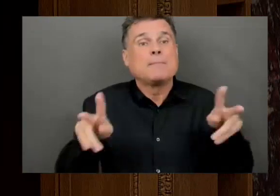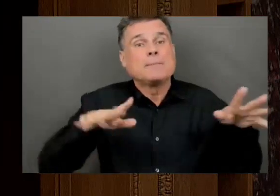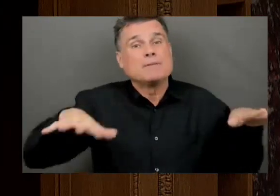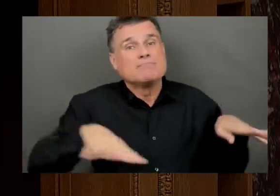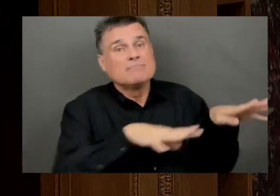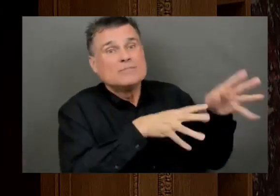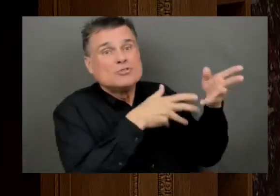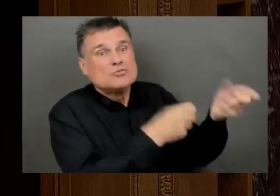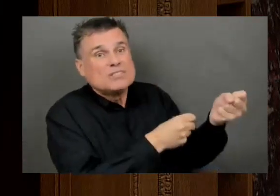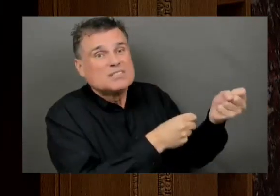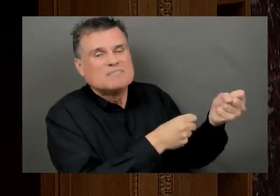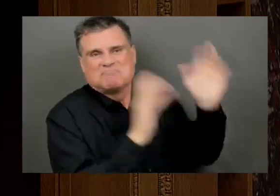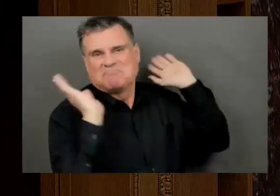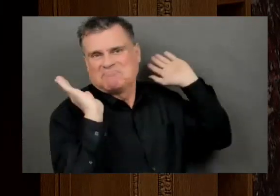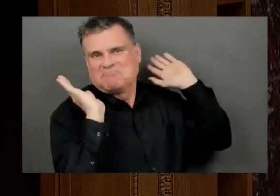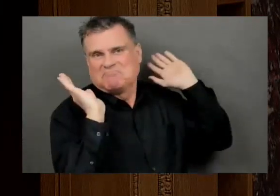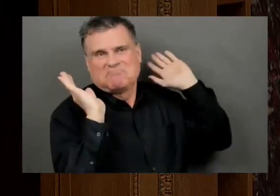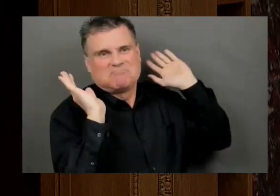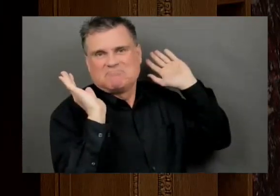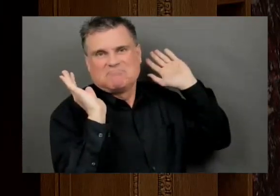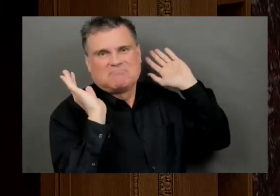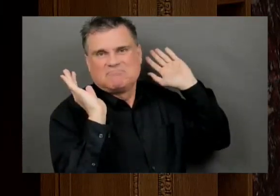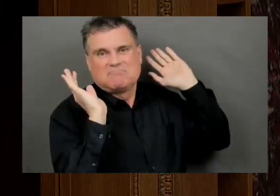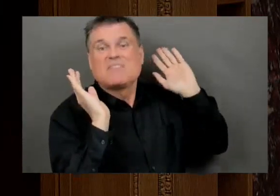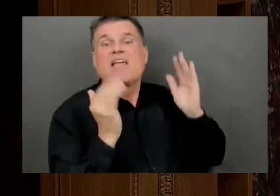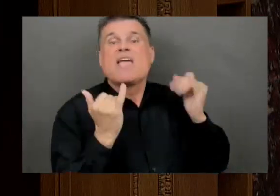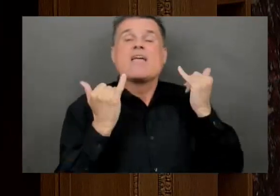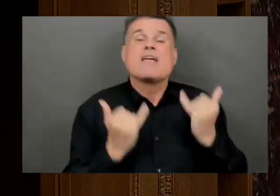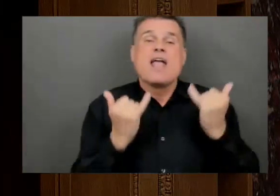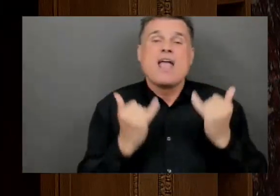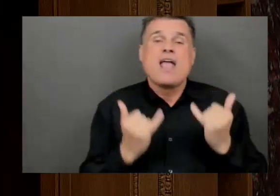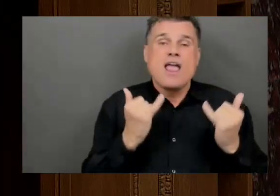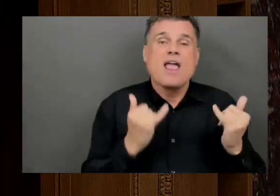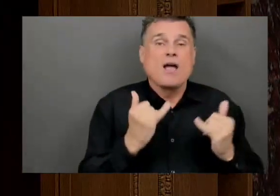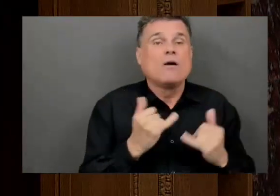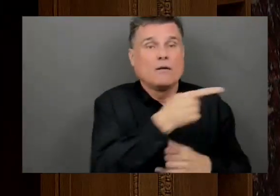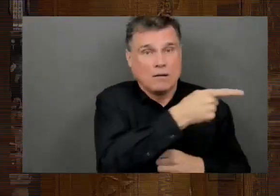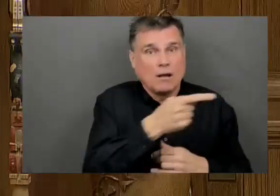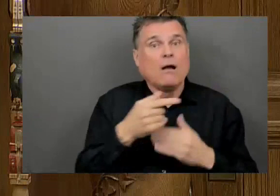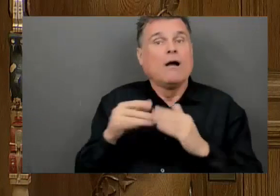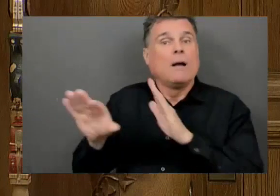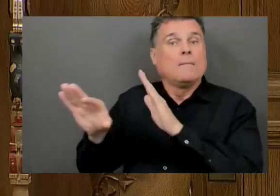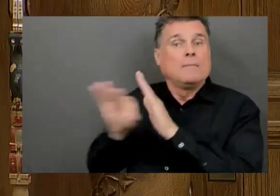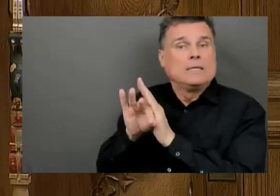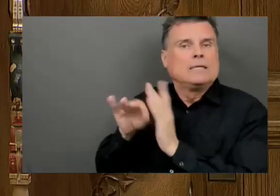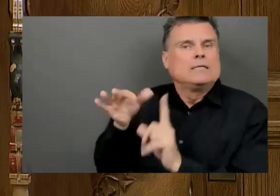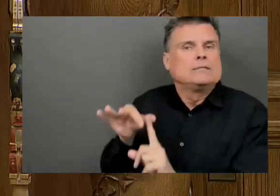special prosecutor been appointed, and if not, why not? Minister.